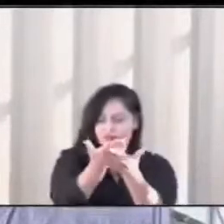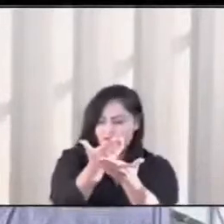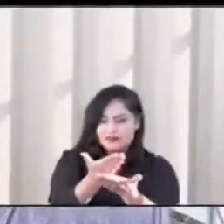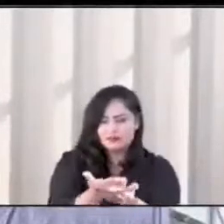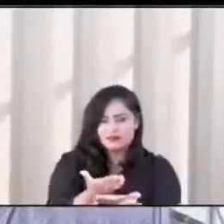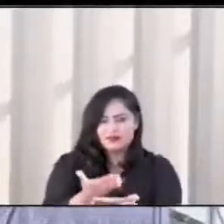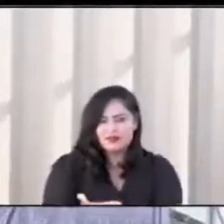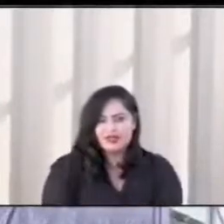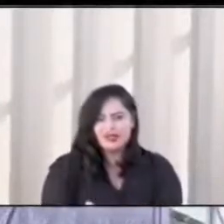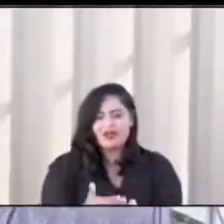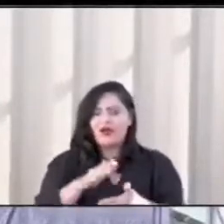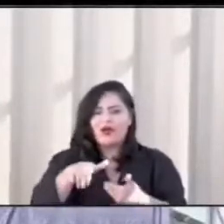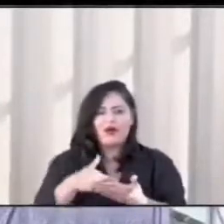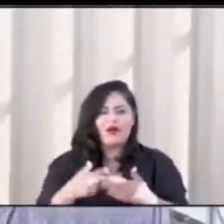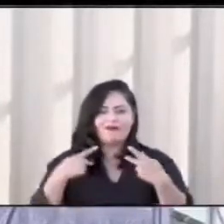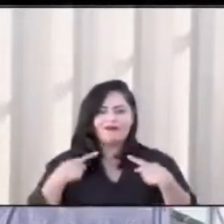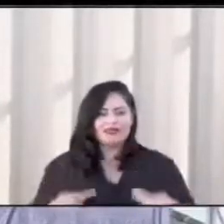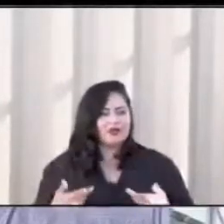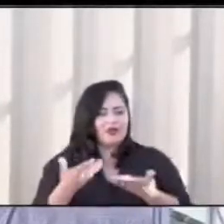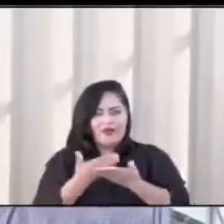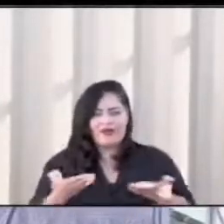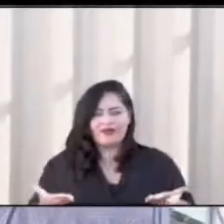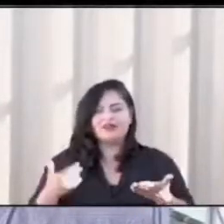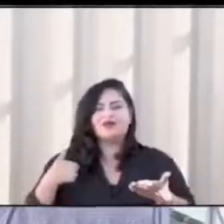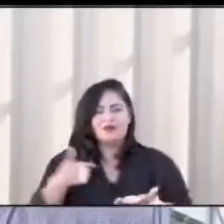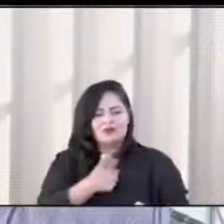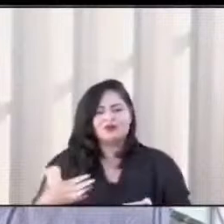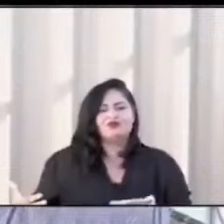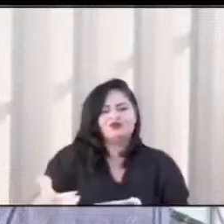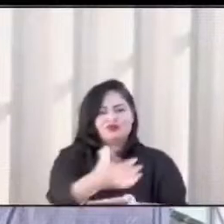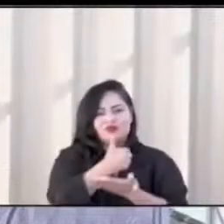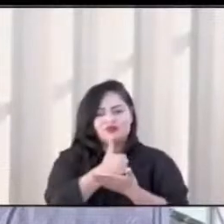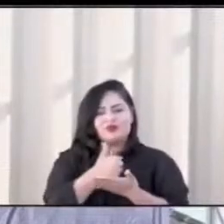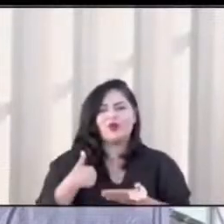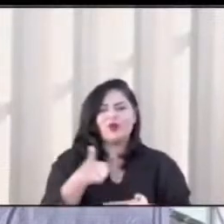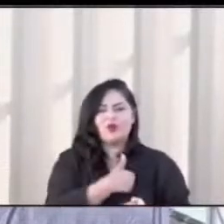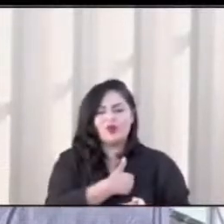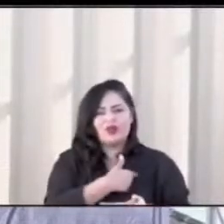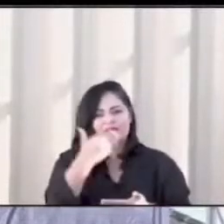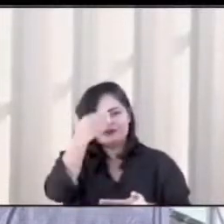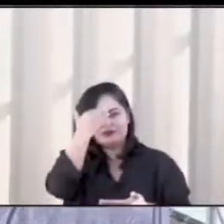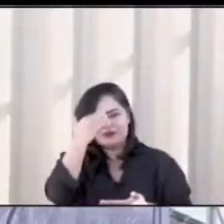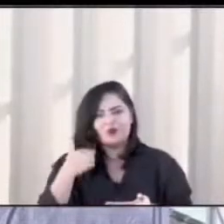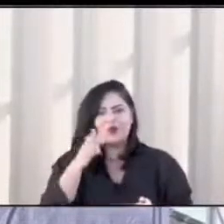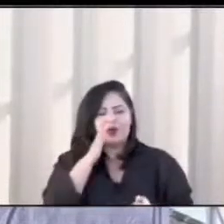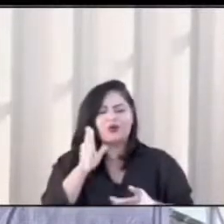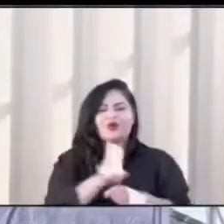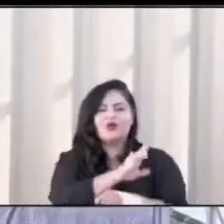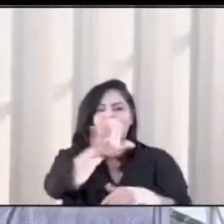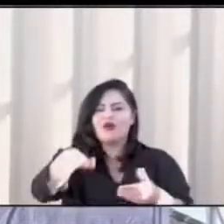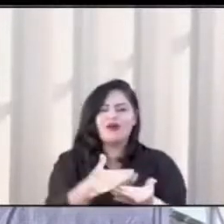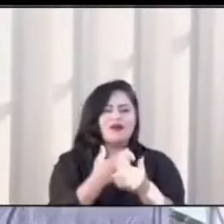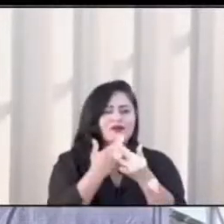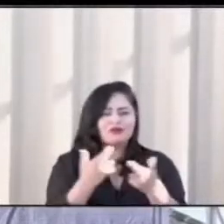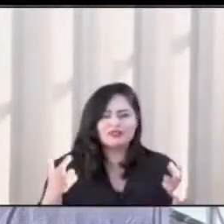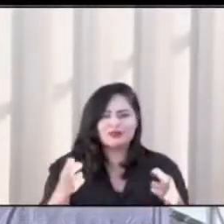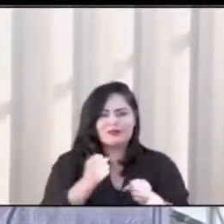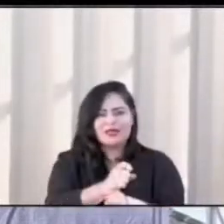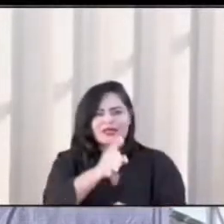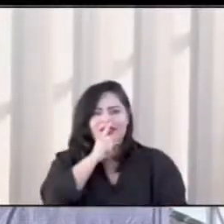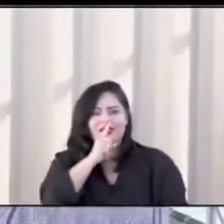processing all the physical evidence. ATF is determined to leverage every available resource to deliver a thorough